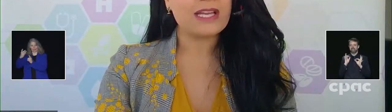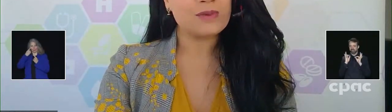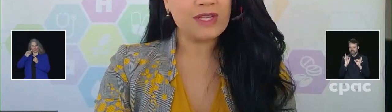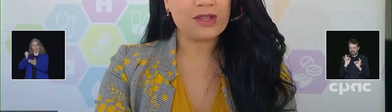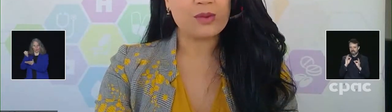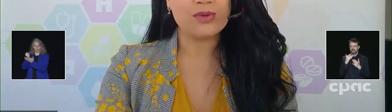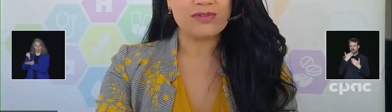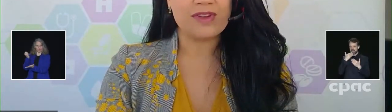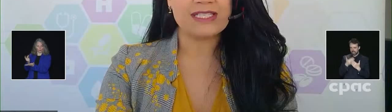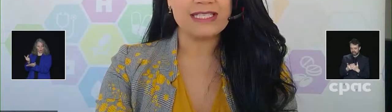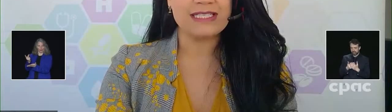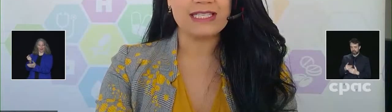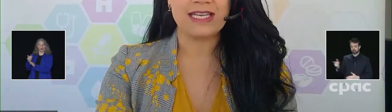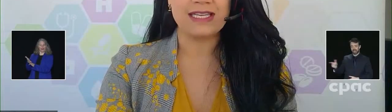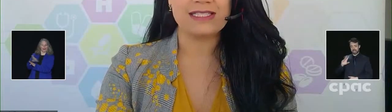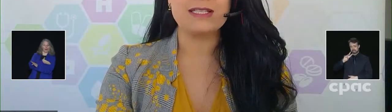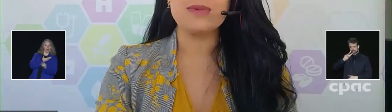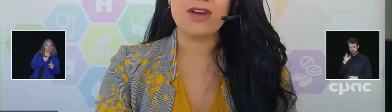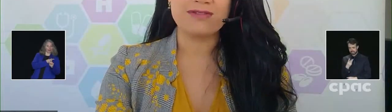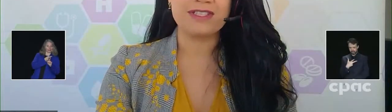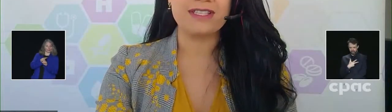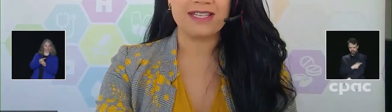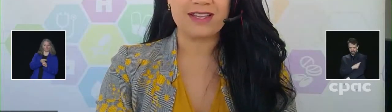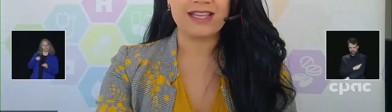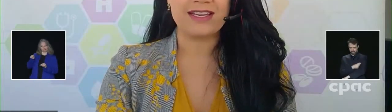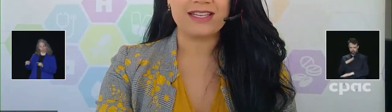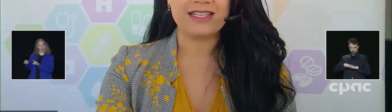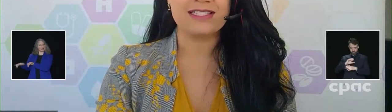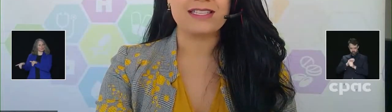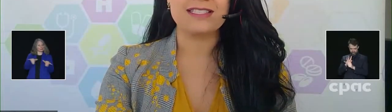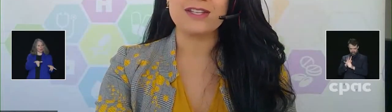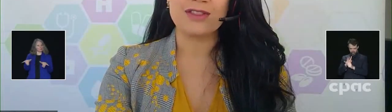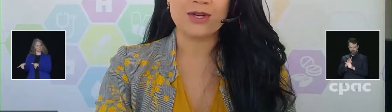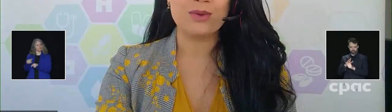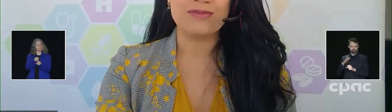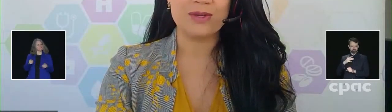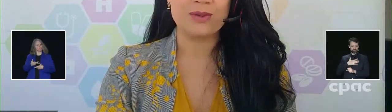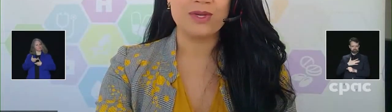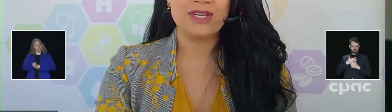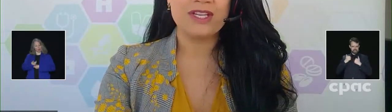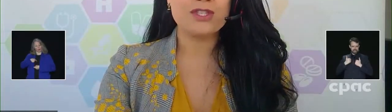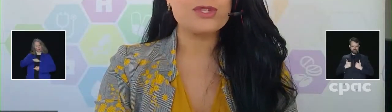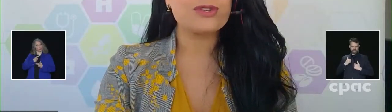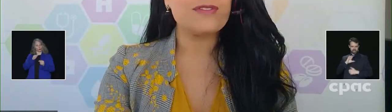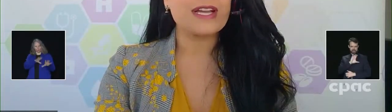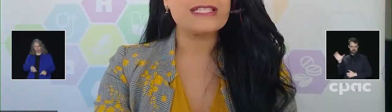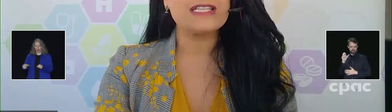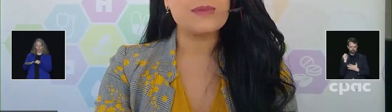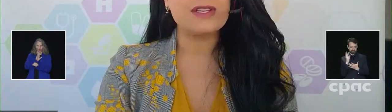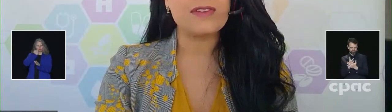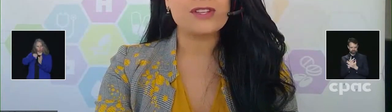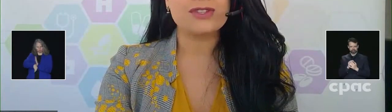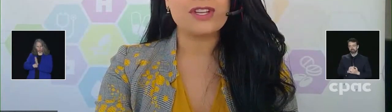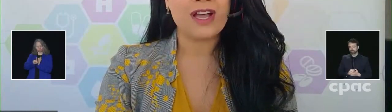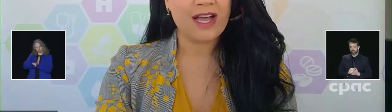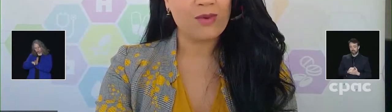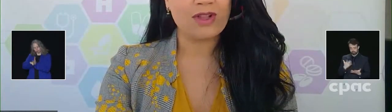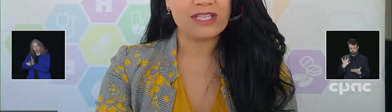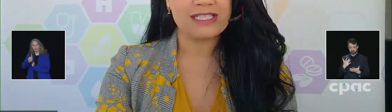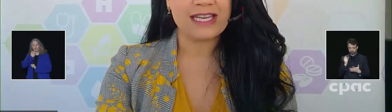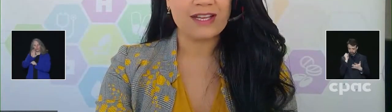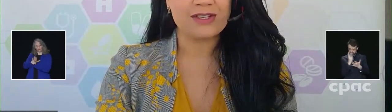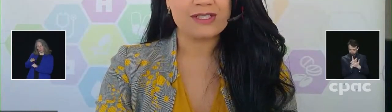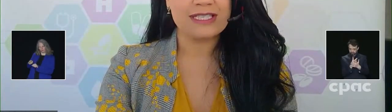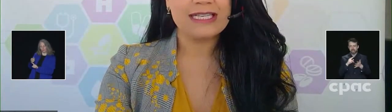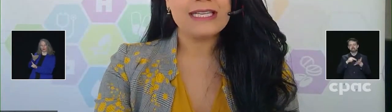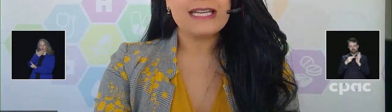And as with the other approved vaccines, Canadians can be confident that Health Canada conducted a thorough review to ensure the vaccine is manufactured to high